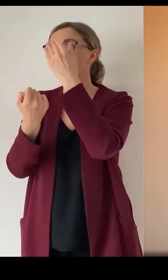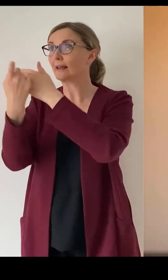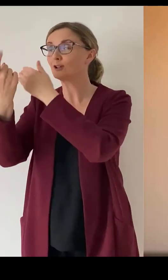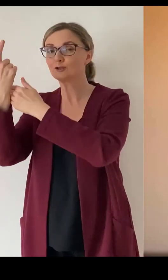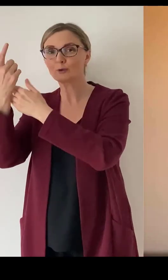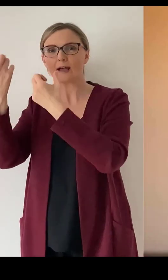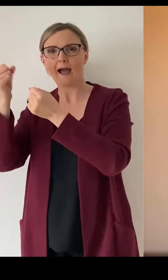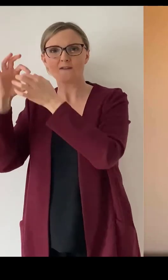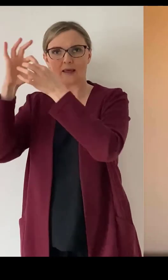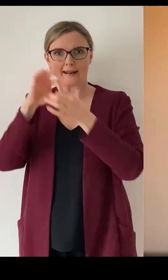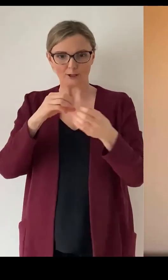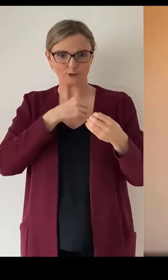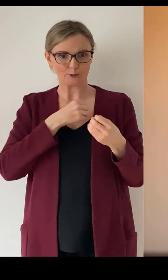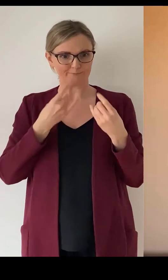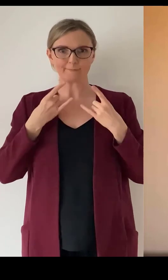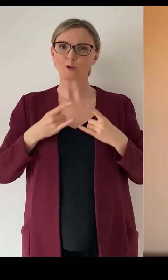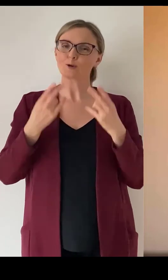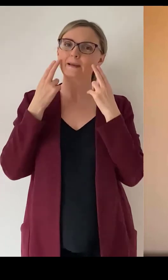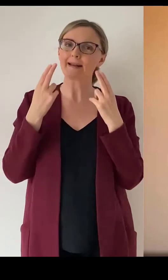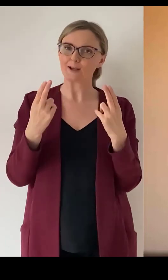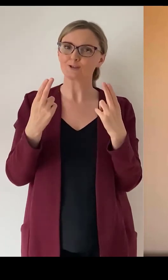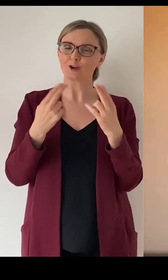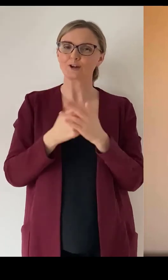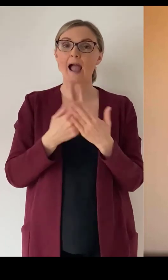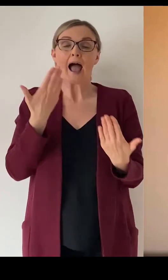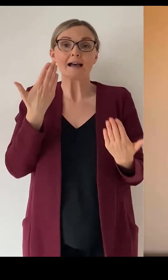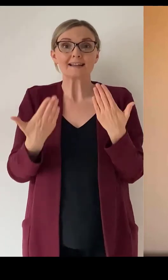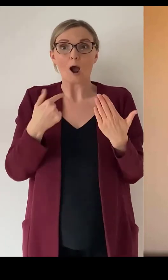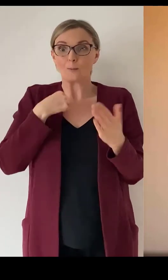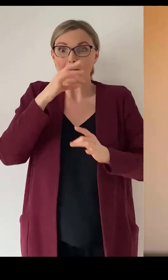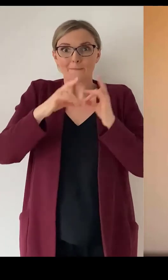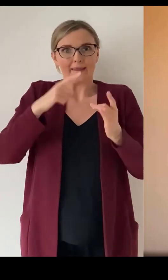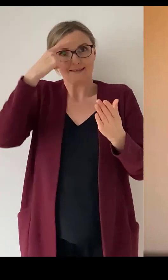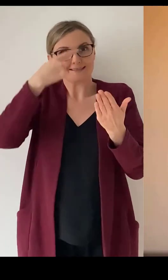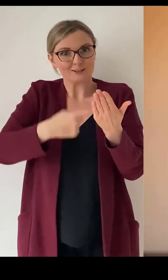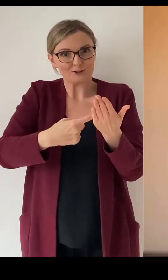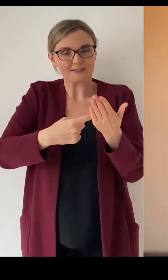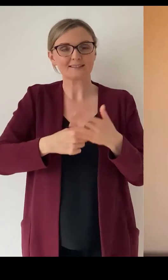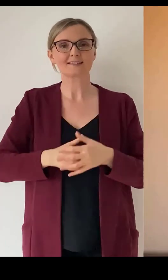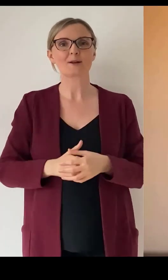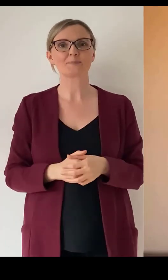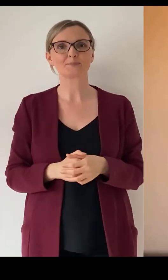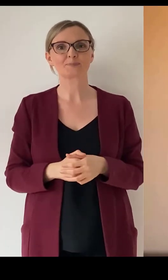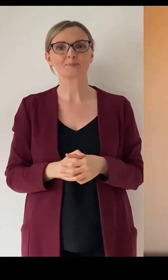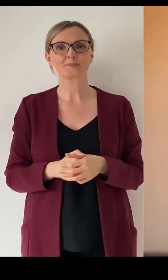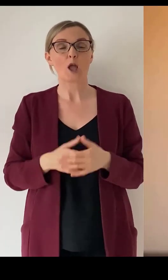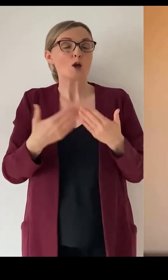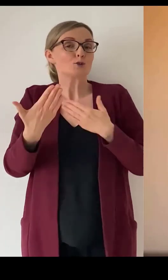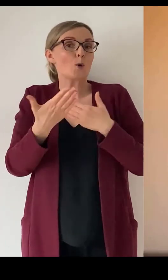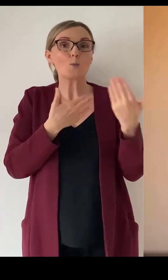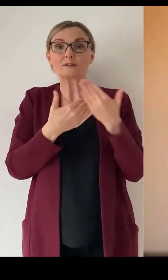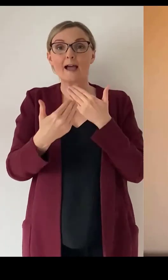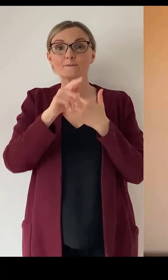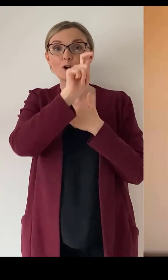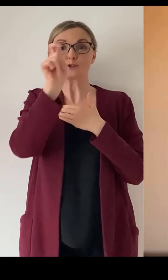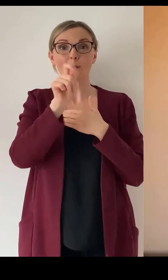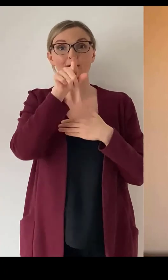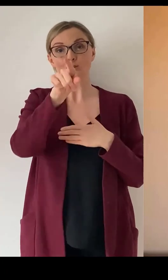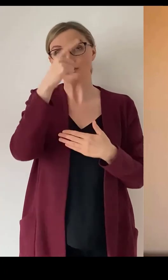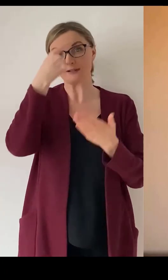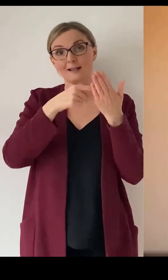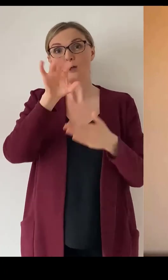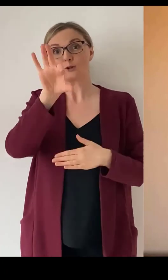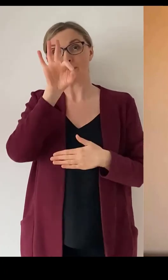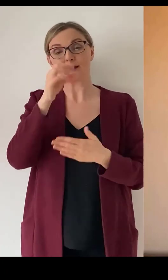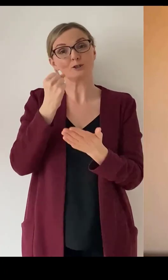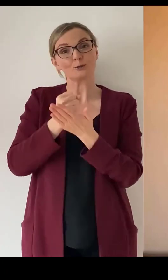to the human nature and how we make decisions. Whatever it is that you pick to study,